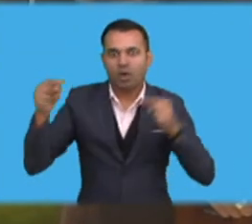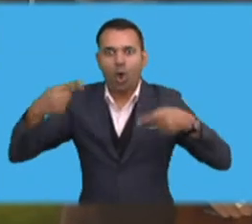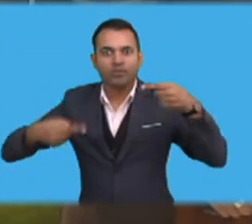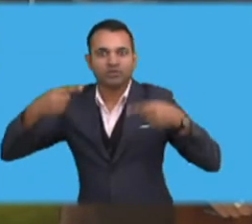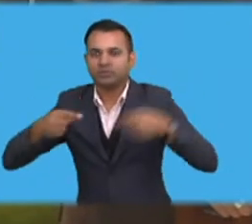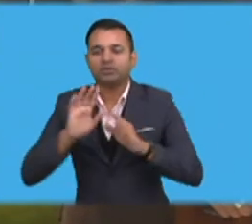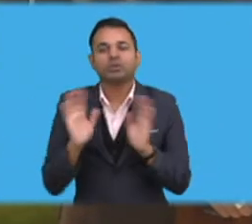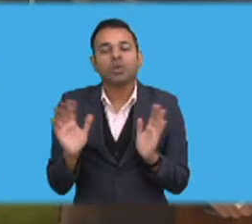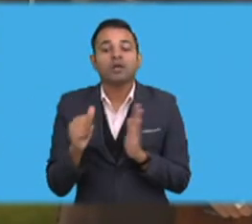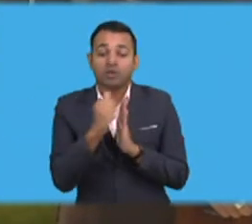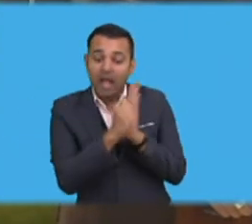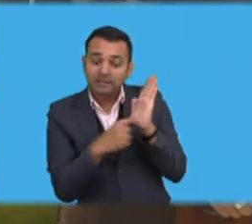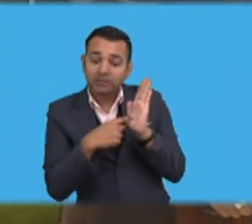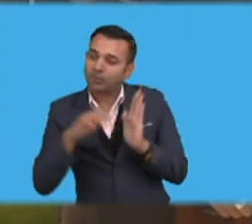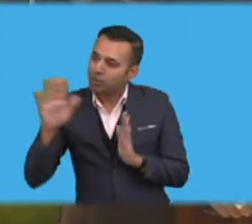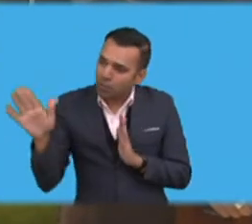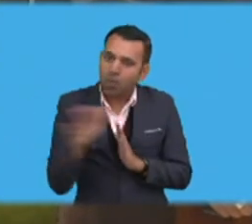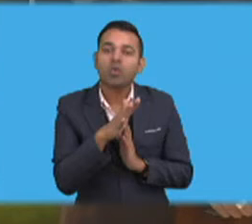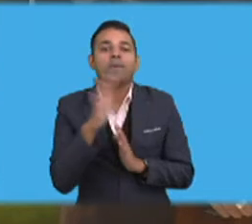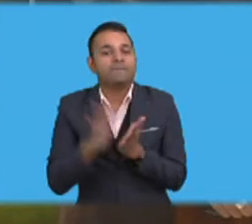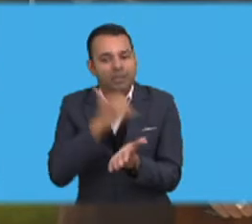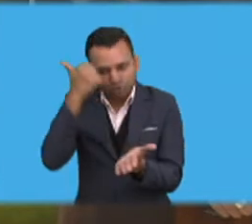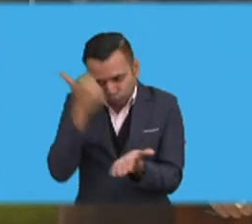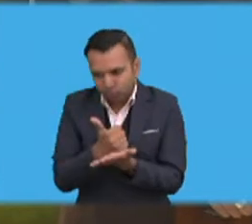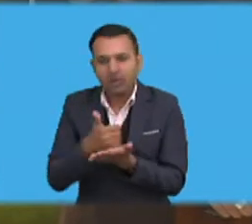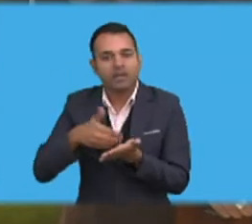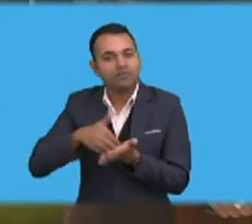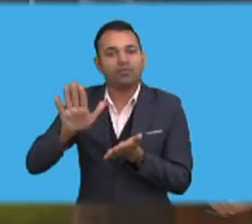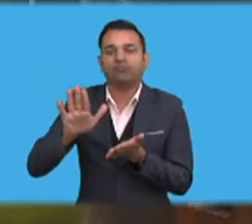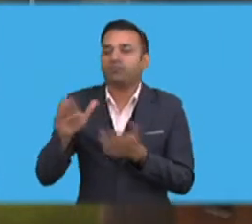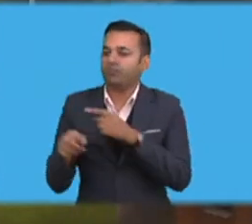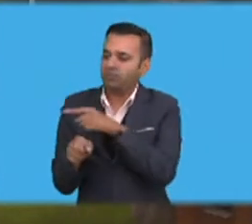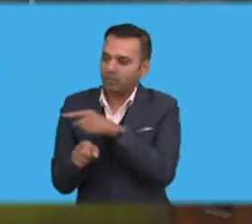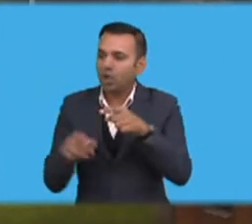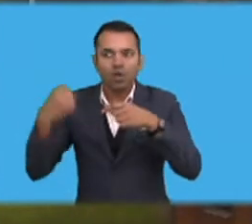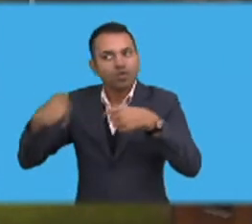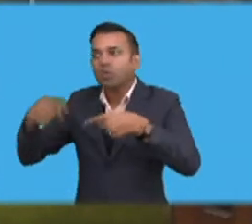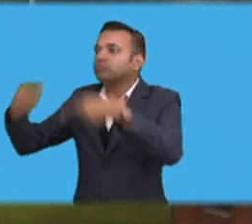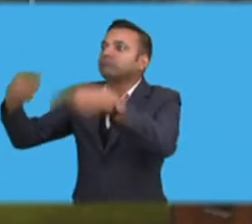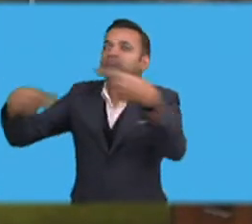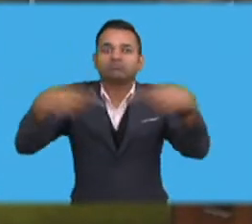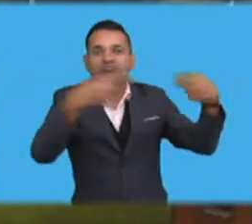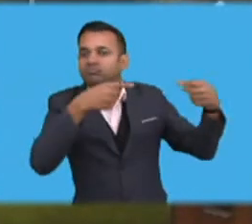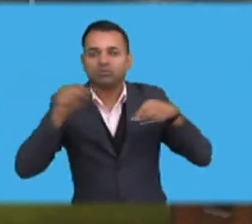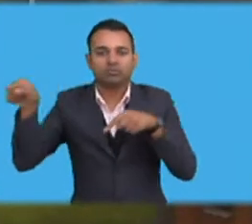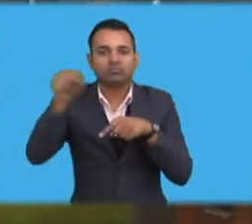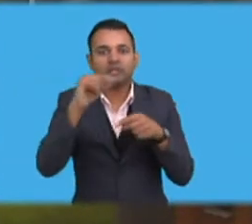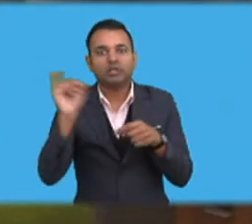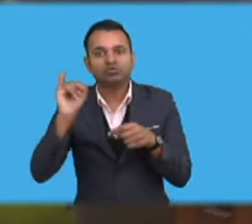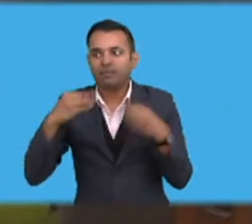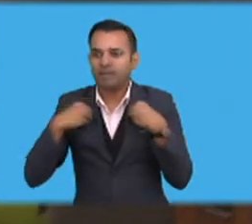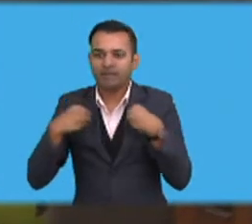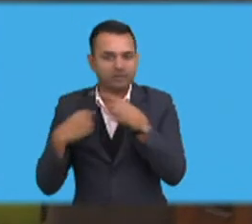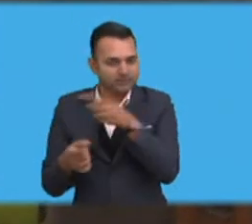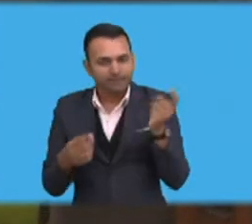last year with no opposition from the opposition. Of course, there is nothing preventing any insurance company from